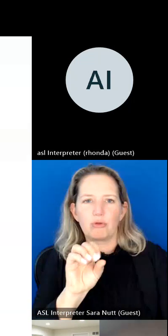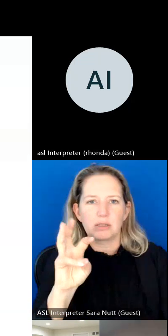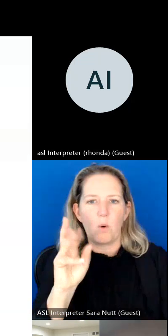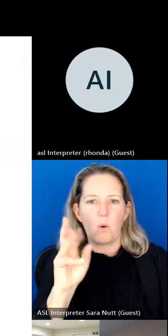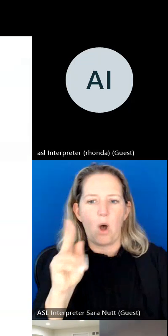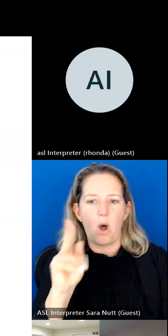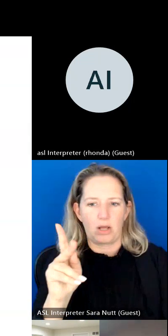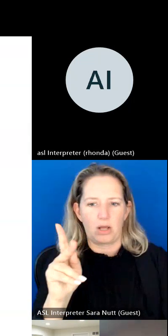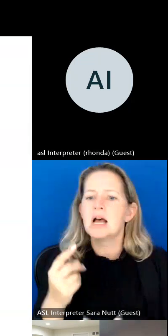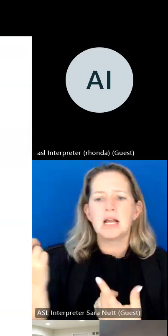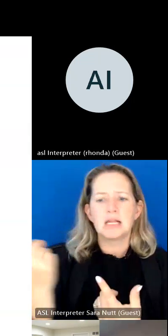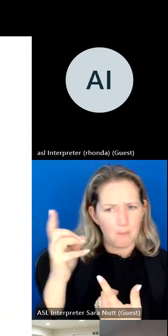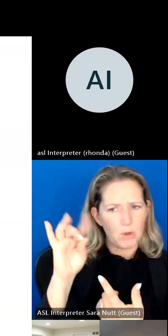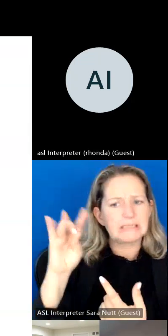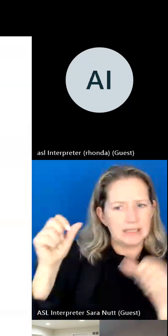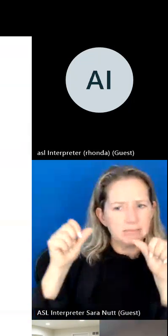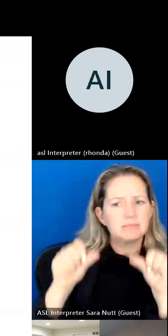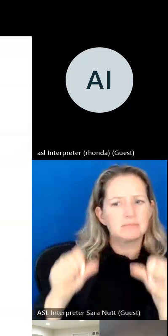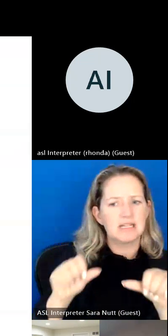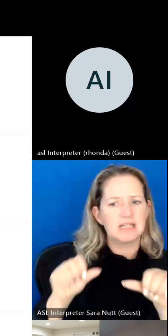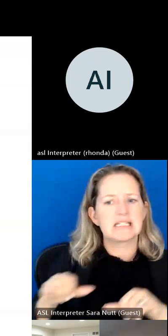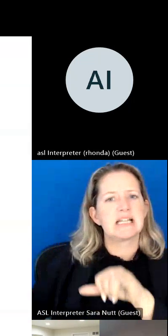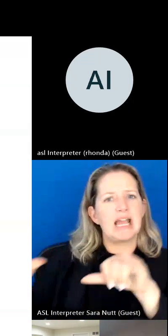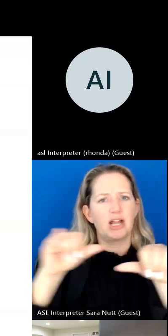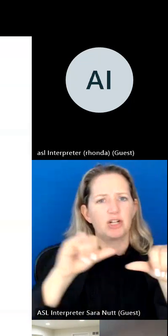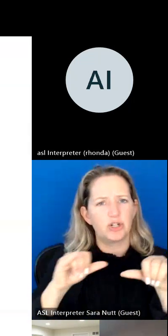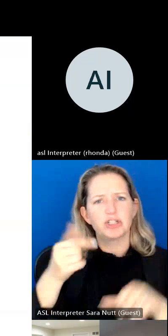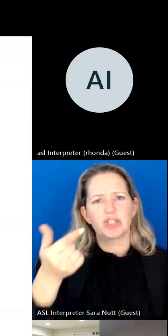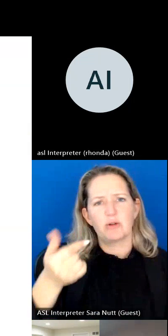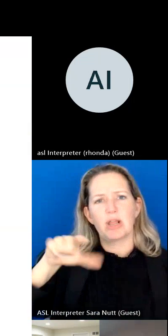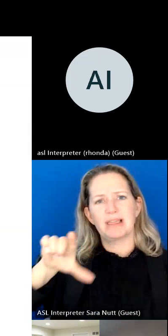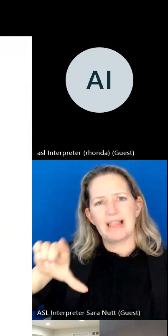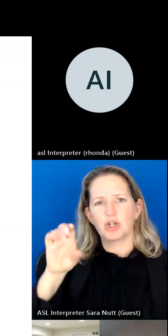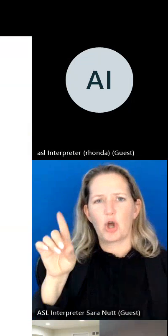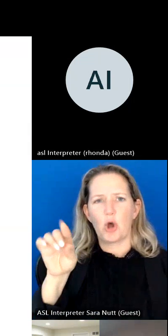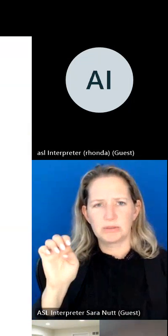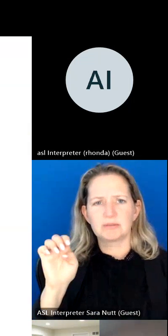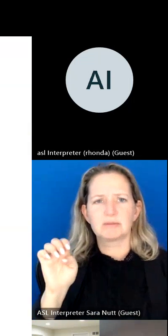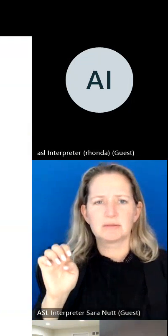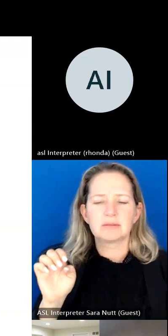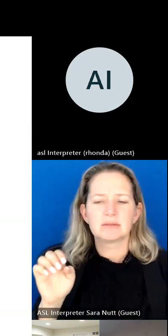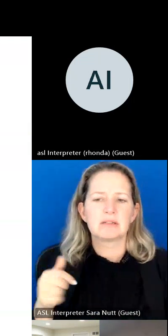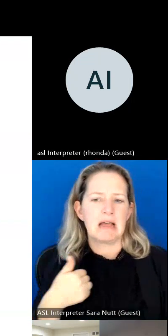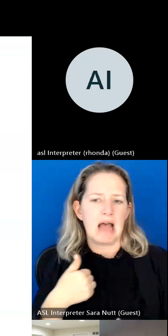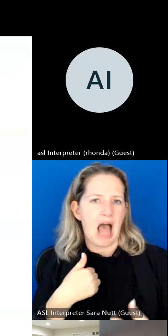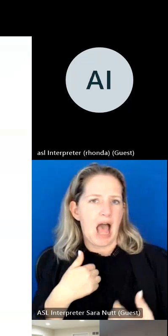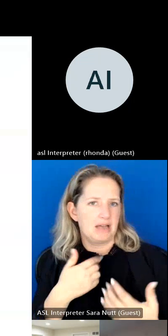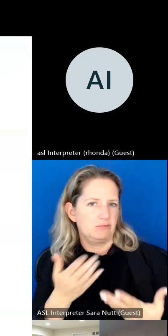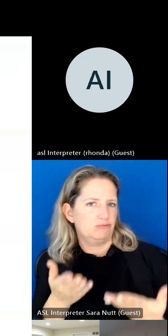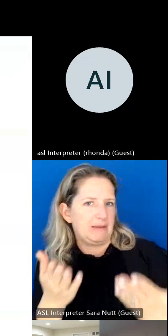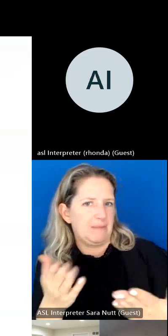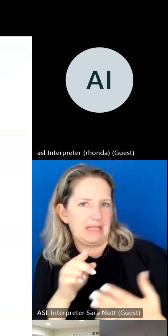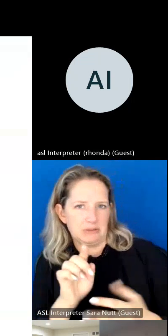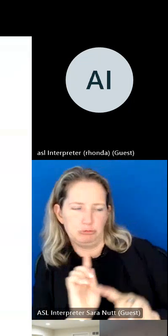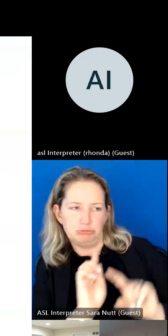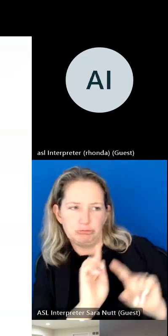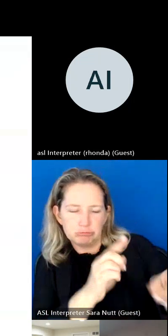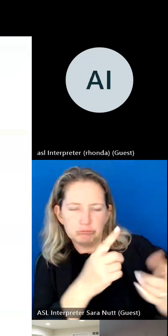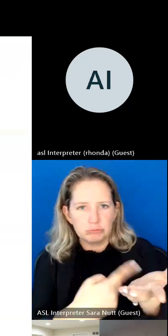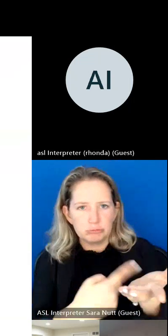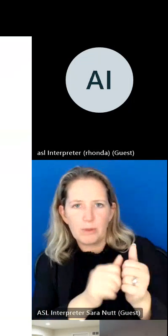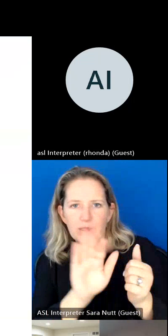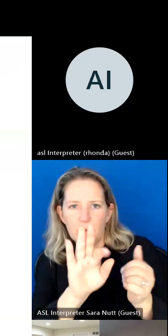ledger codes, and that. But I would go to my accountants and find the one for